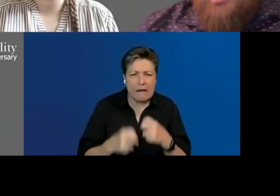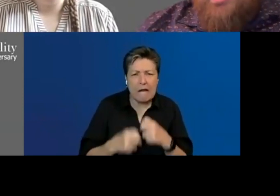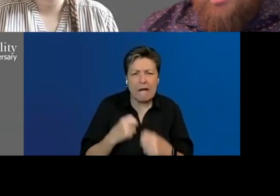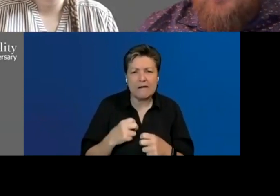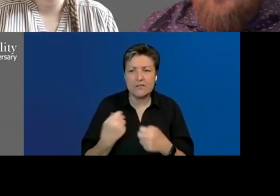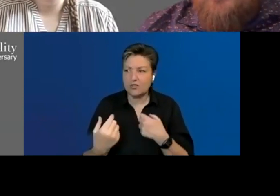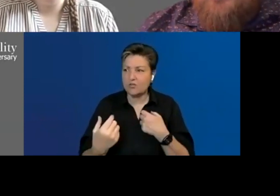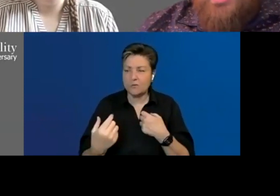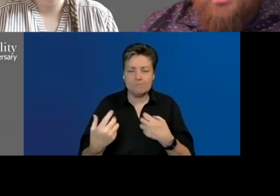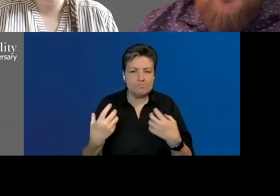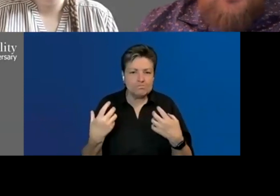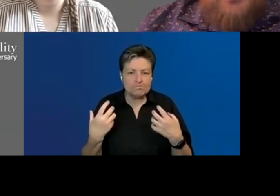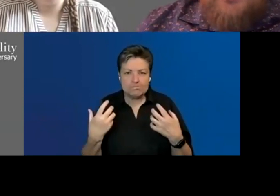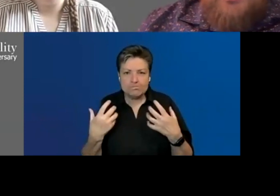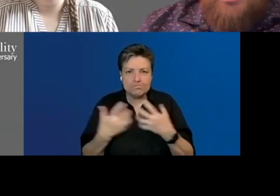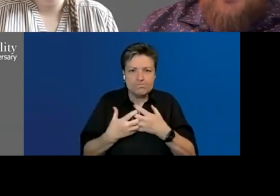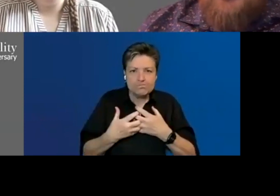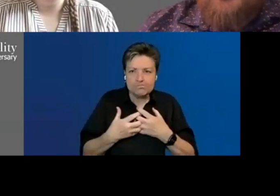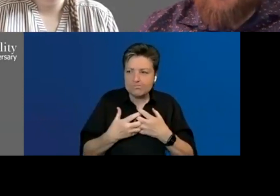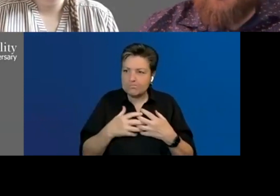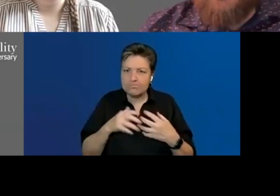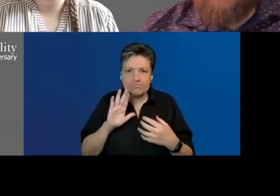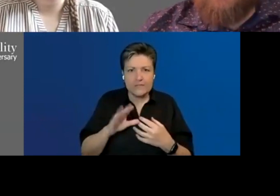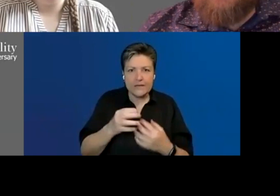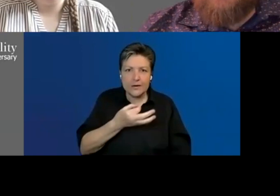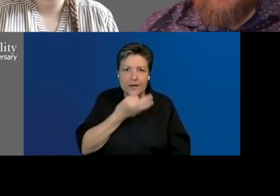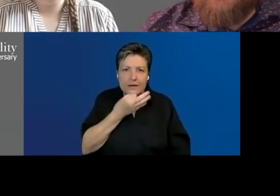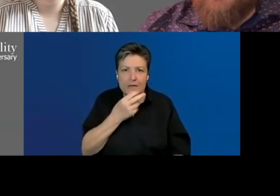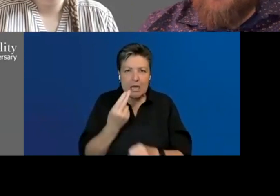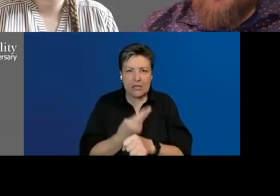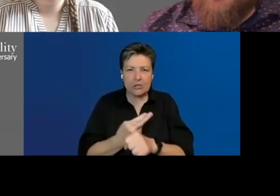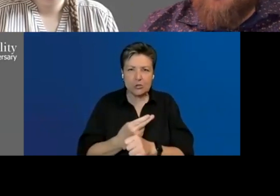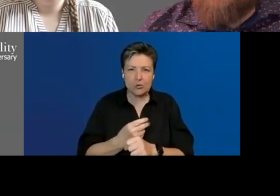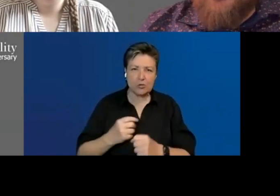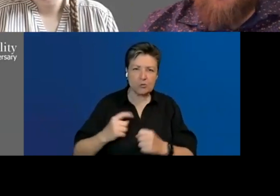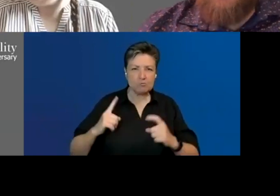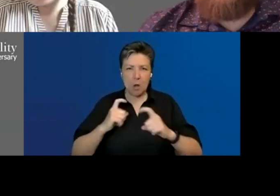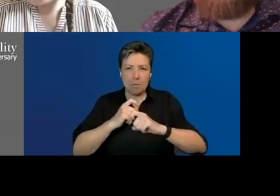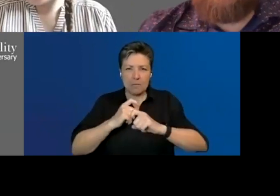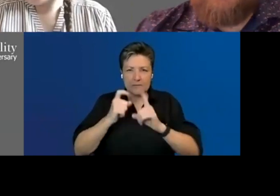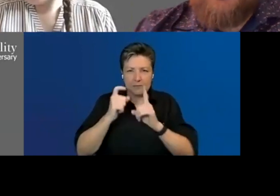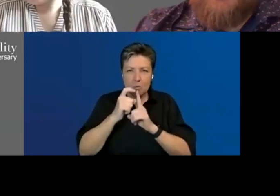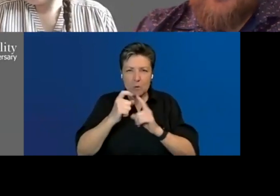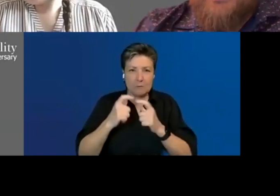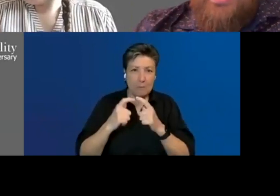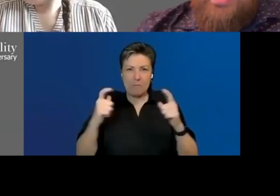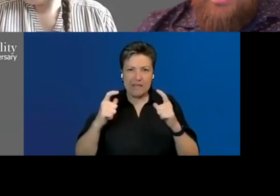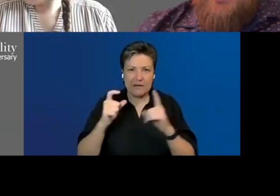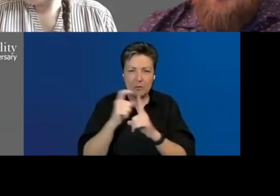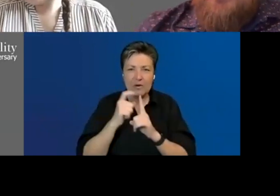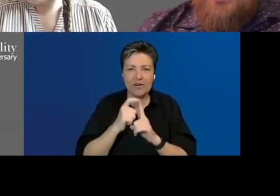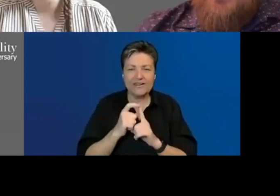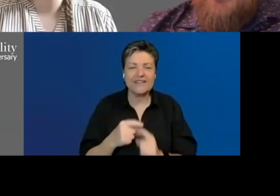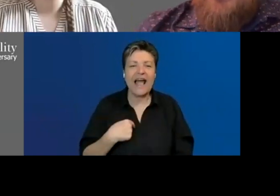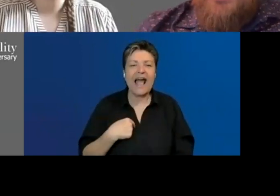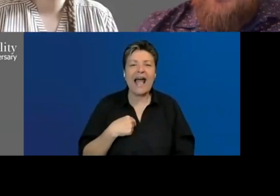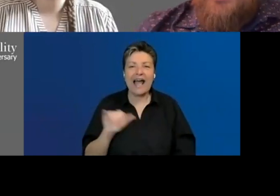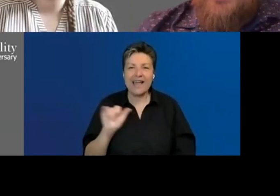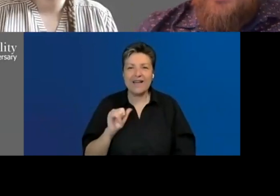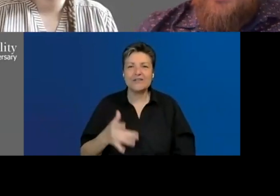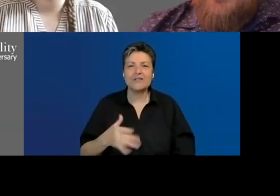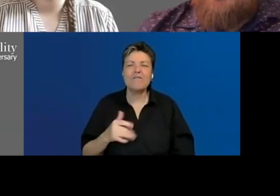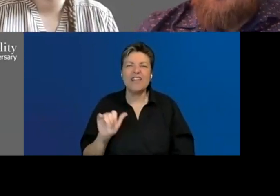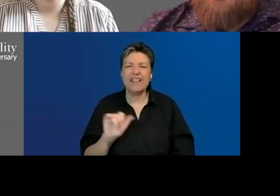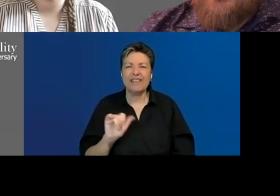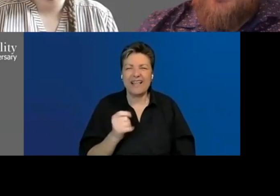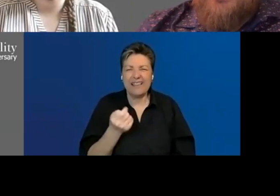their expertise and use those big words. So I do feel like there was a bit of